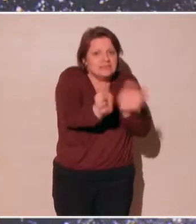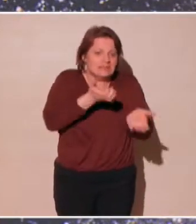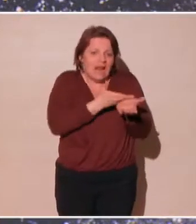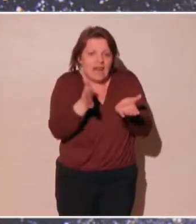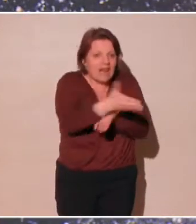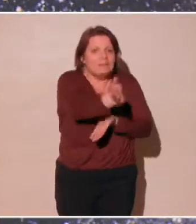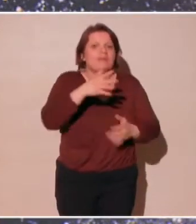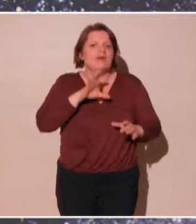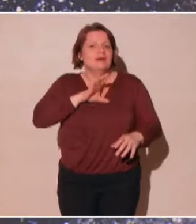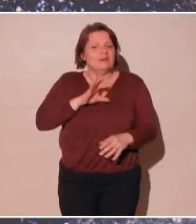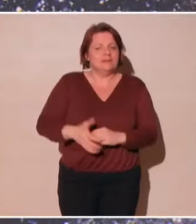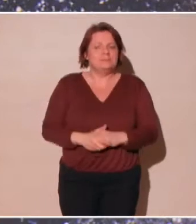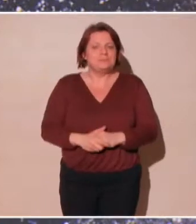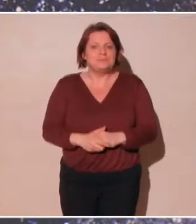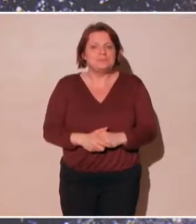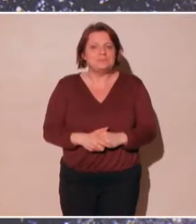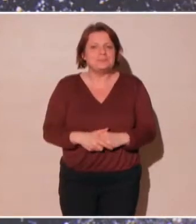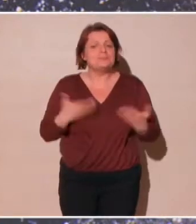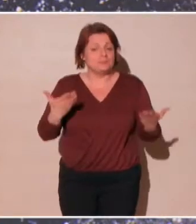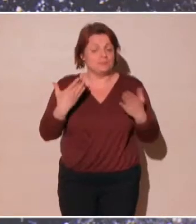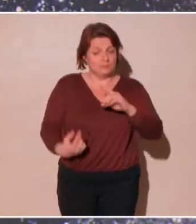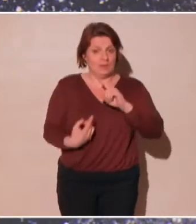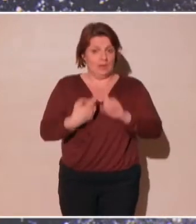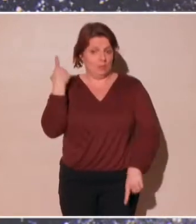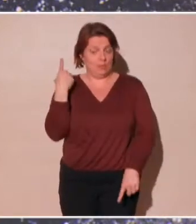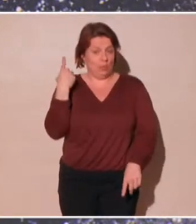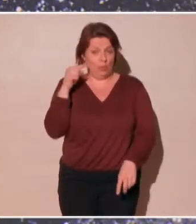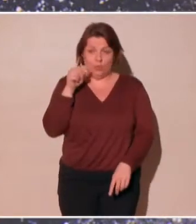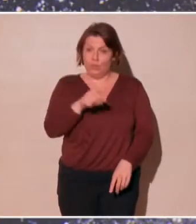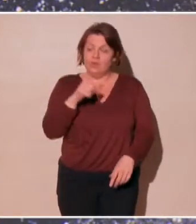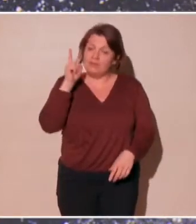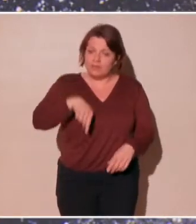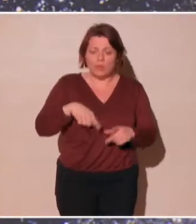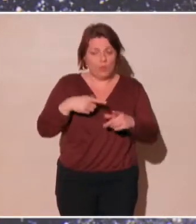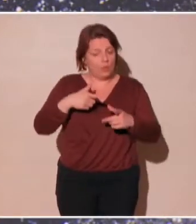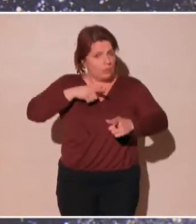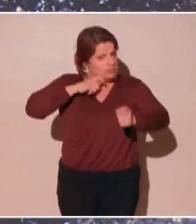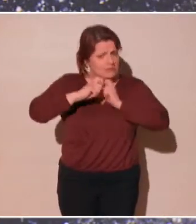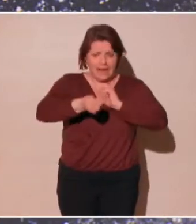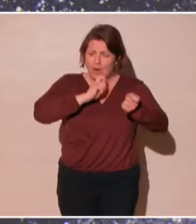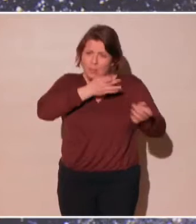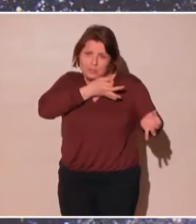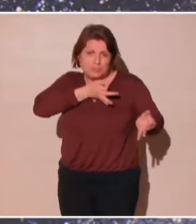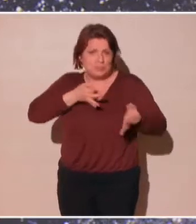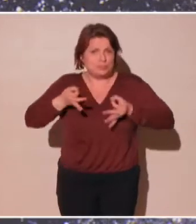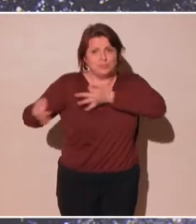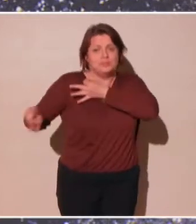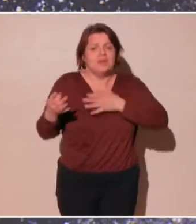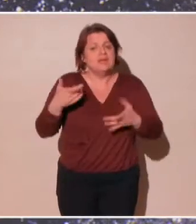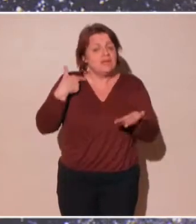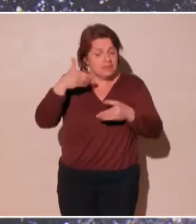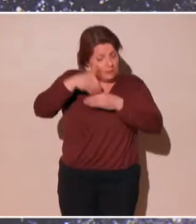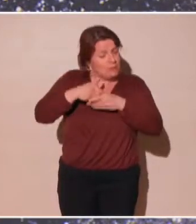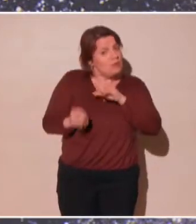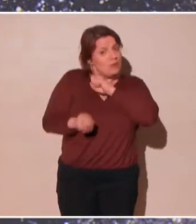to circumvent the algorithm. Well, essentially, we will have to make these algorithms public, and